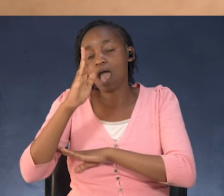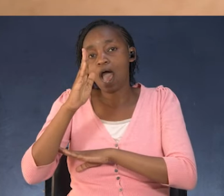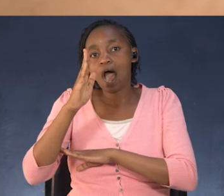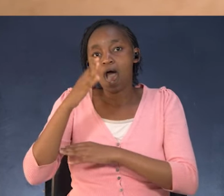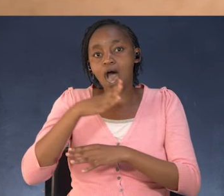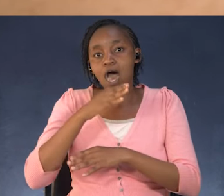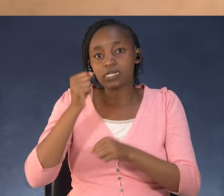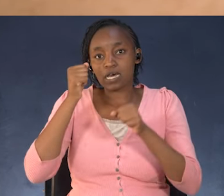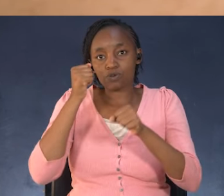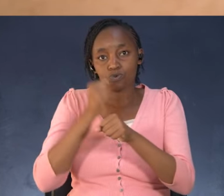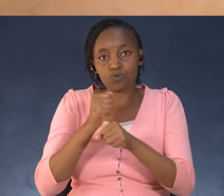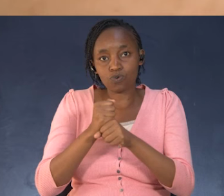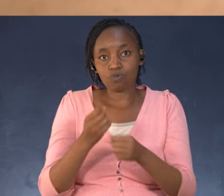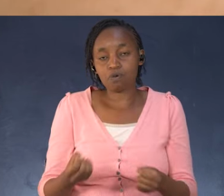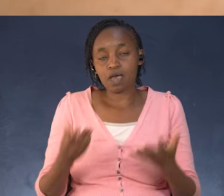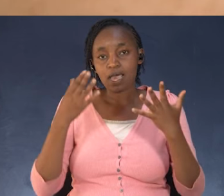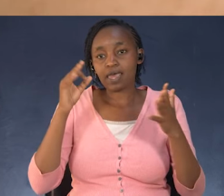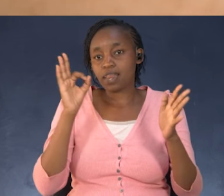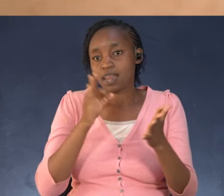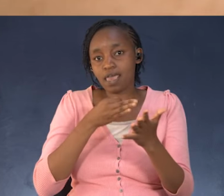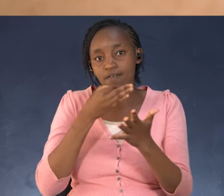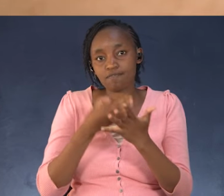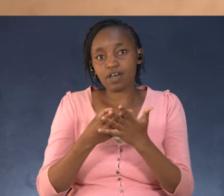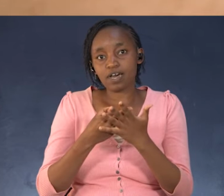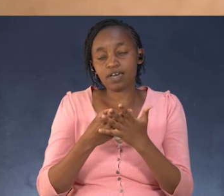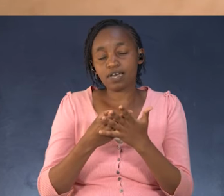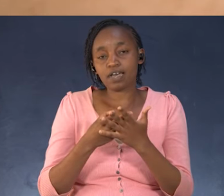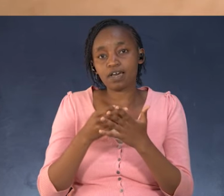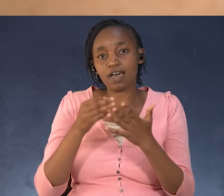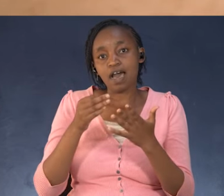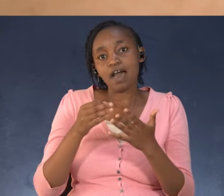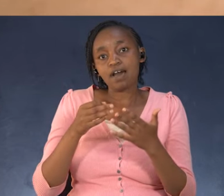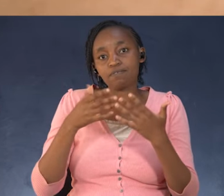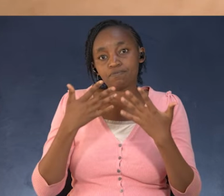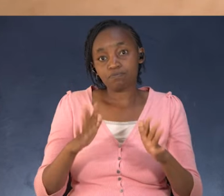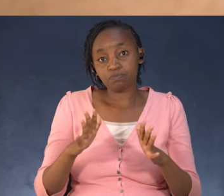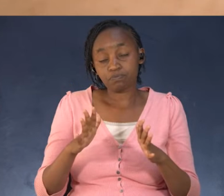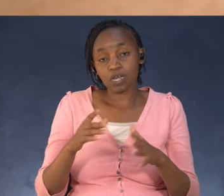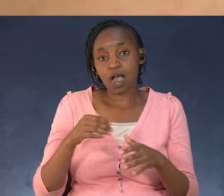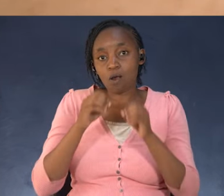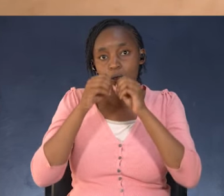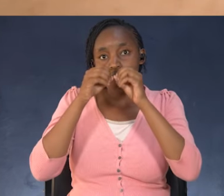Him, and do exploits. You can never fail. God richly bless you this